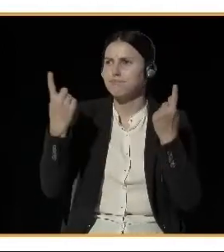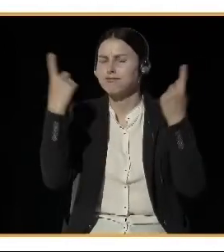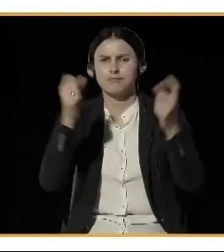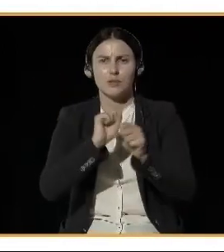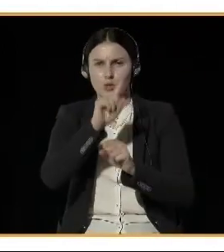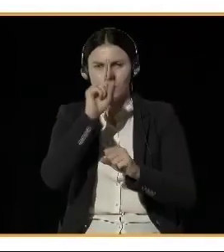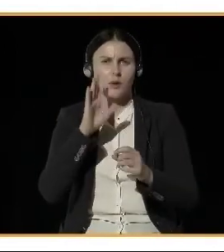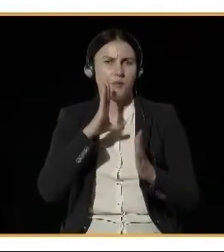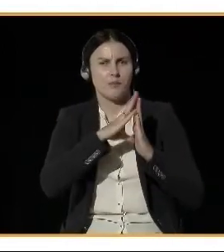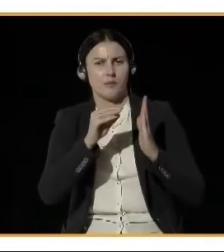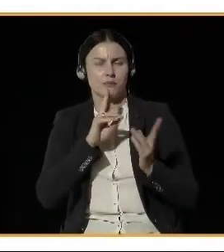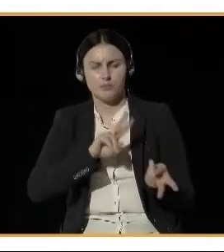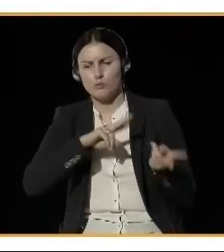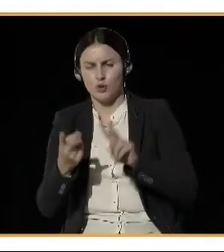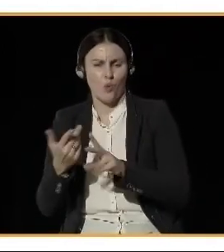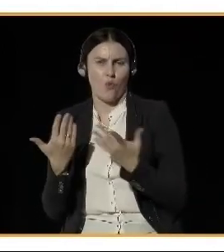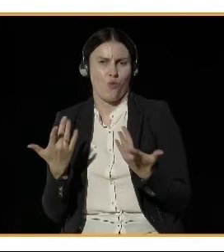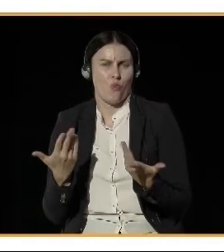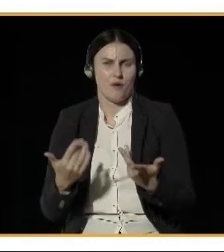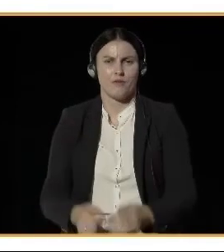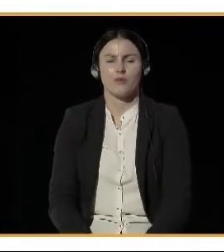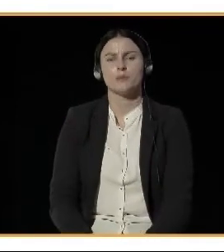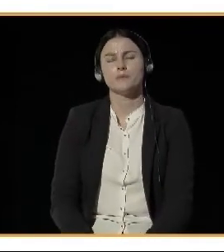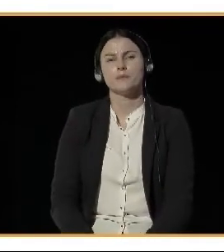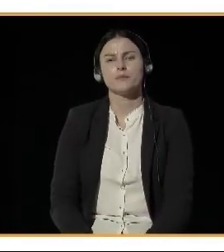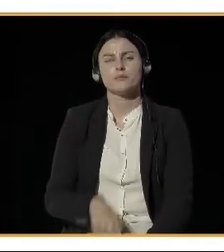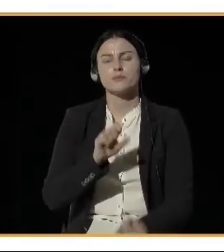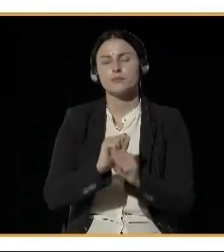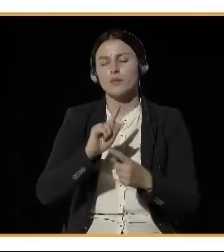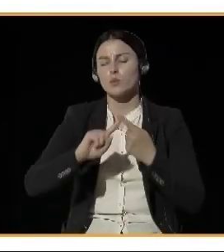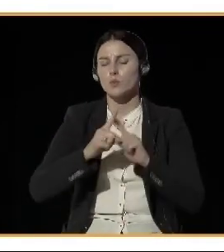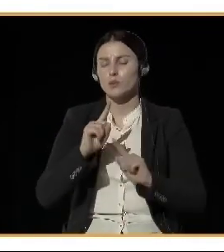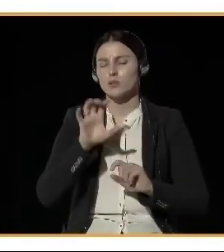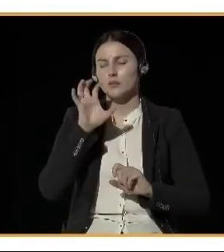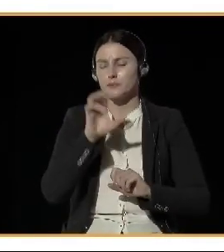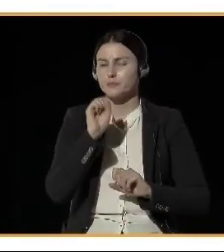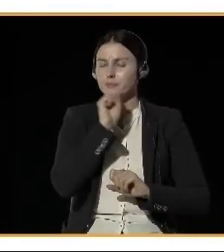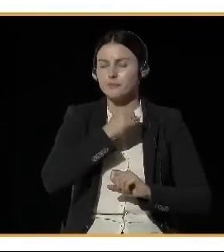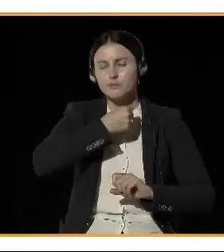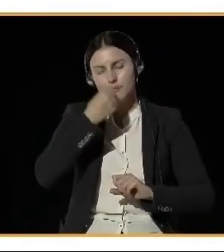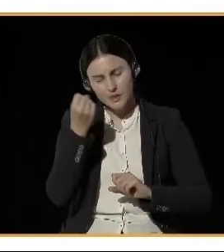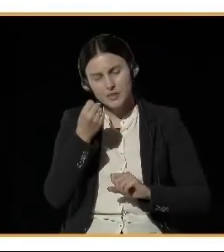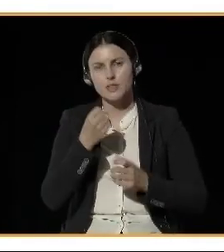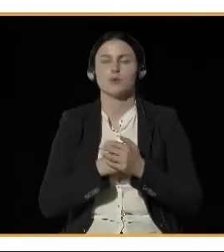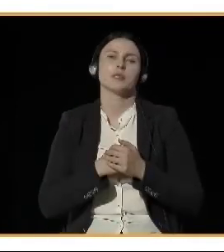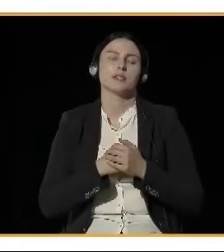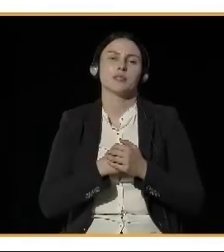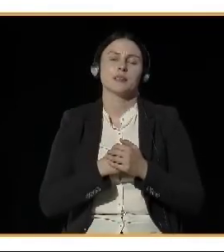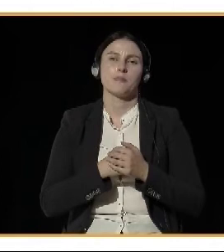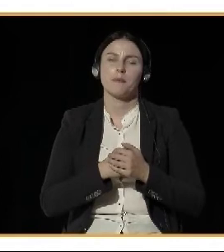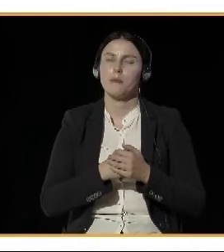I would like to say that the senior policy, or also called the aging policy, but it does not refer only